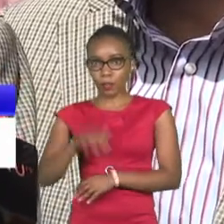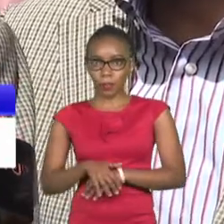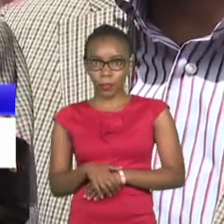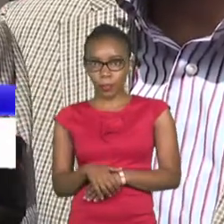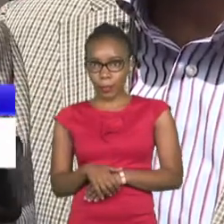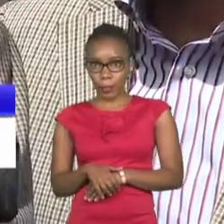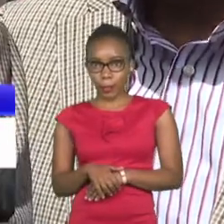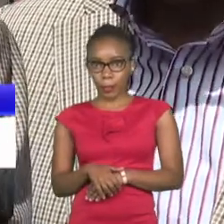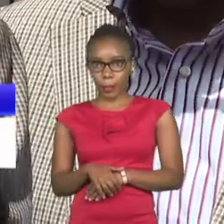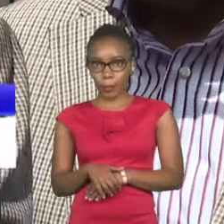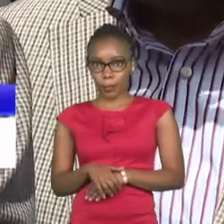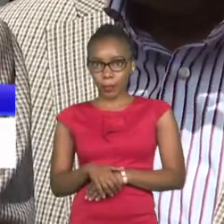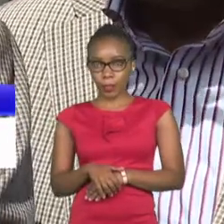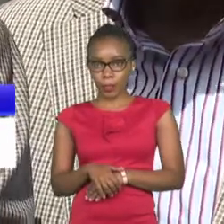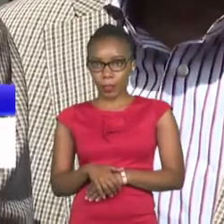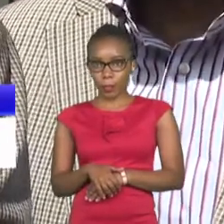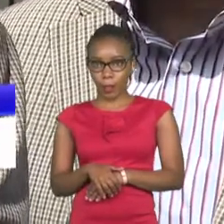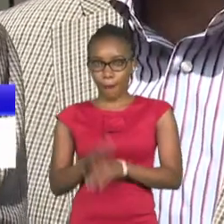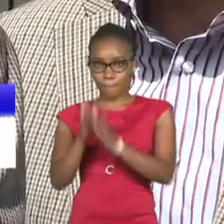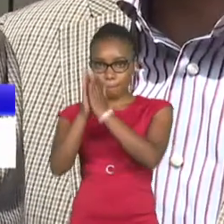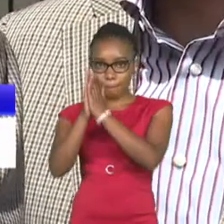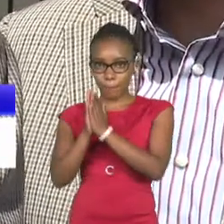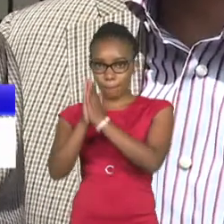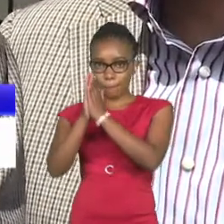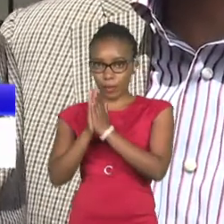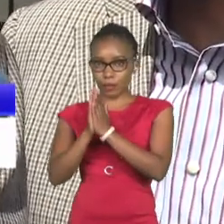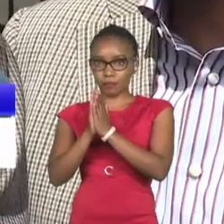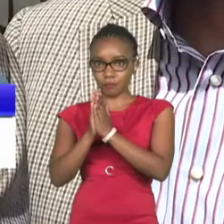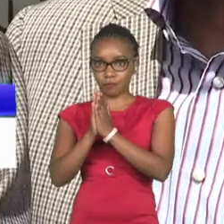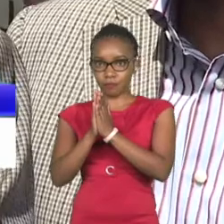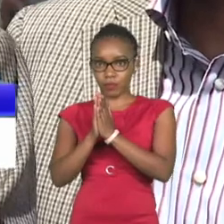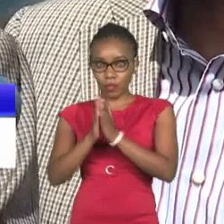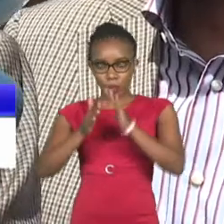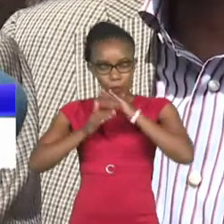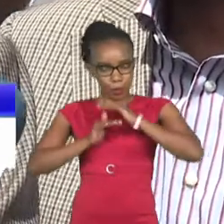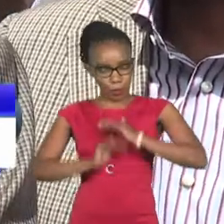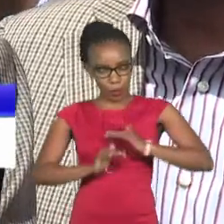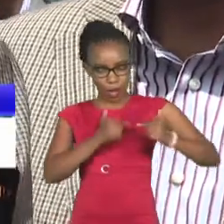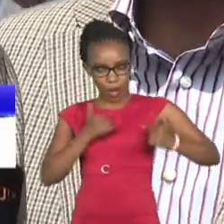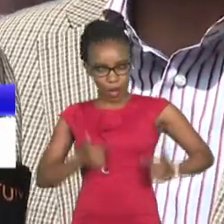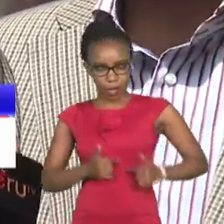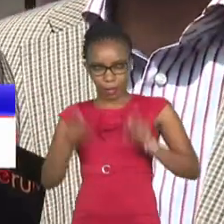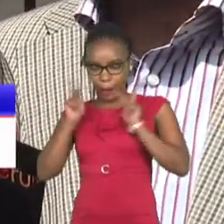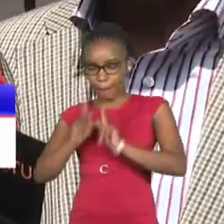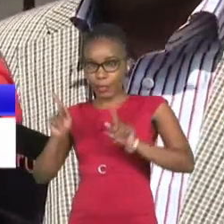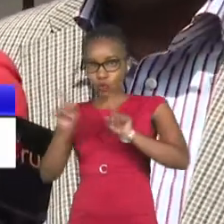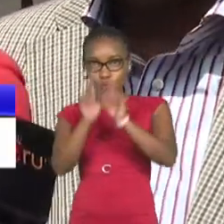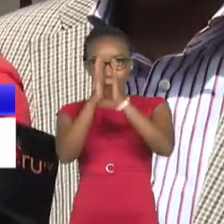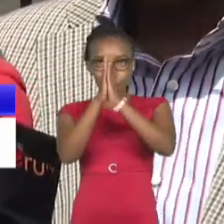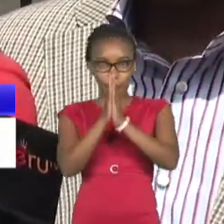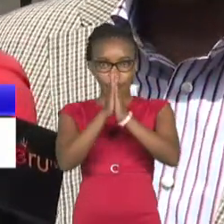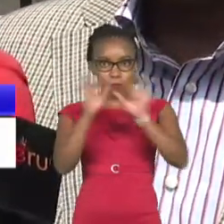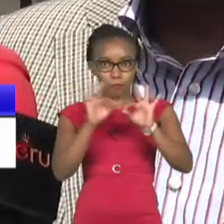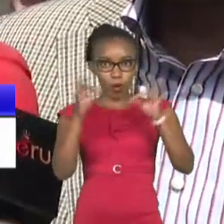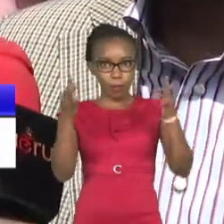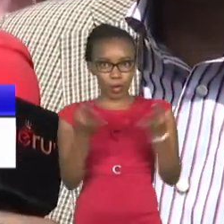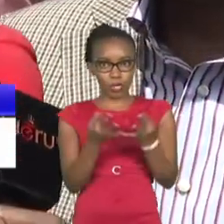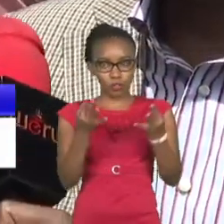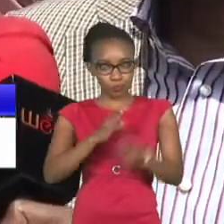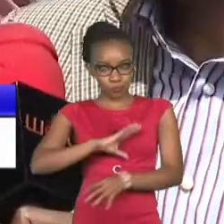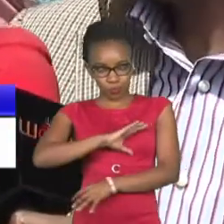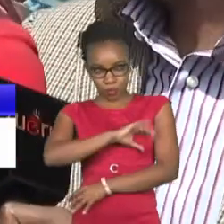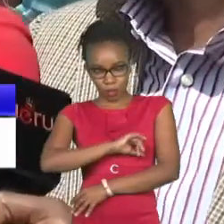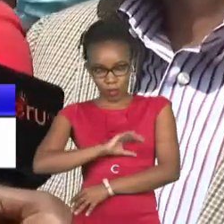the untimely demise. We pray for him a place in Jannatul Firdaus. We also pray for the family to have sabr and